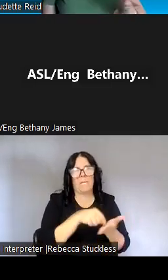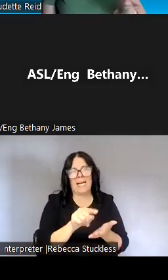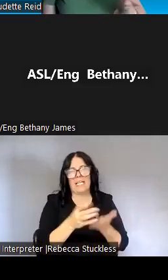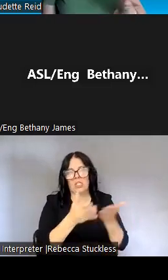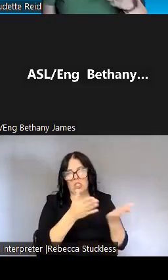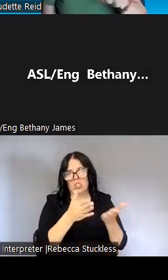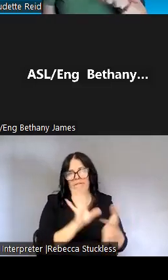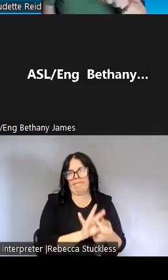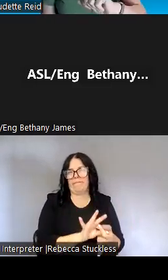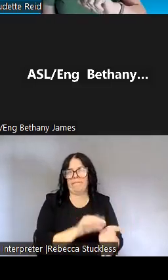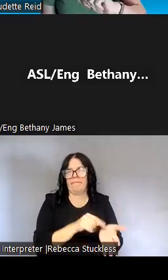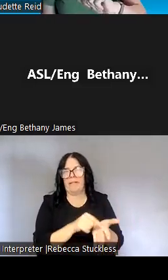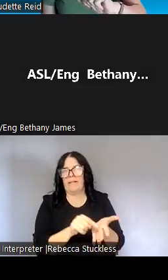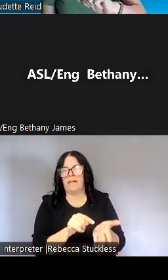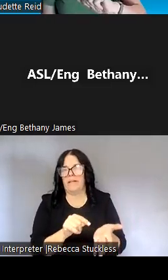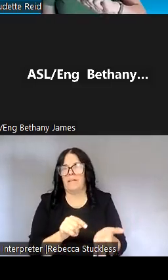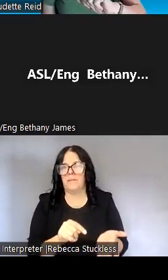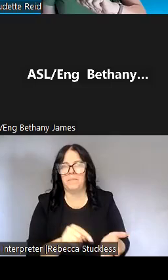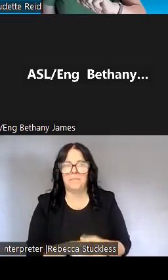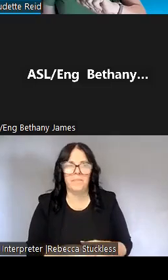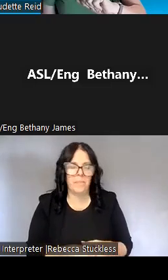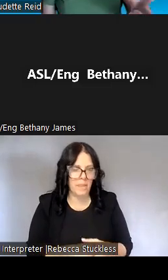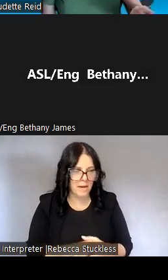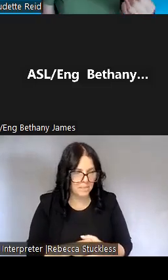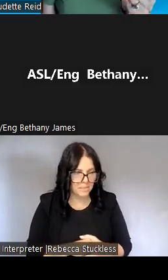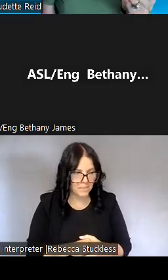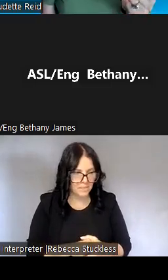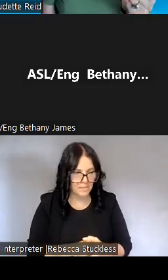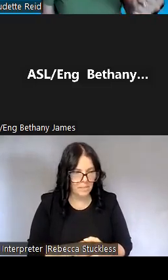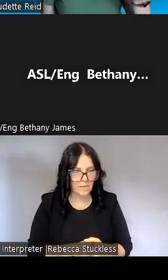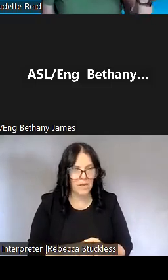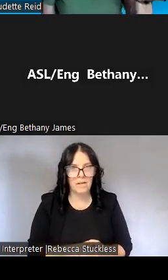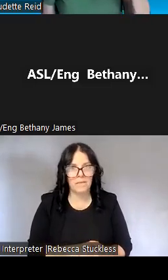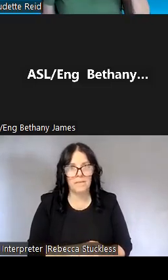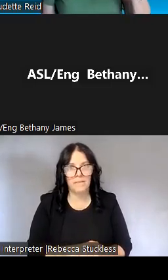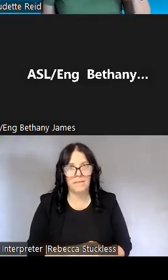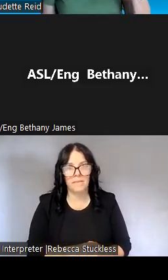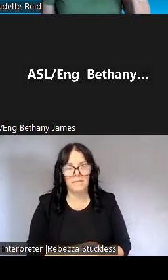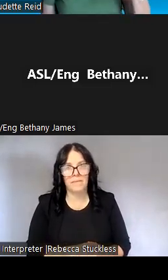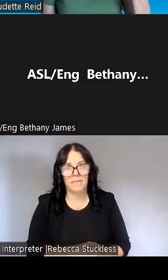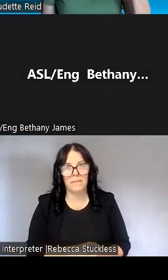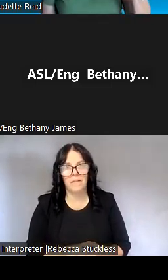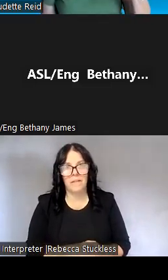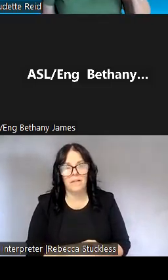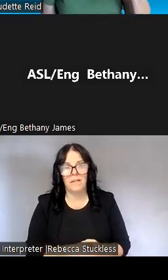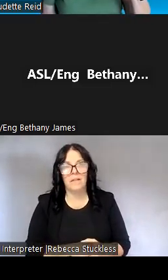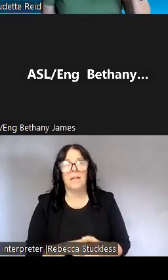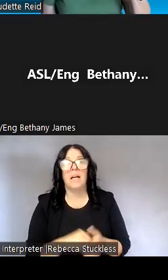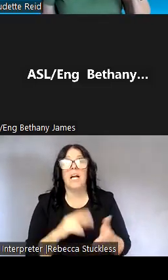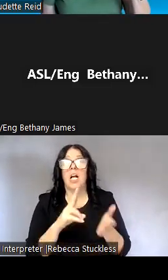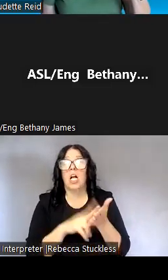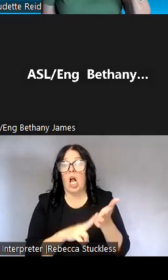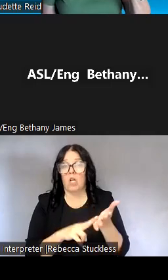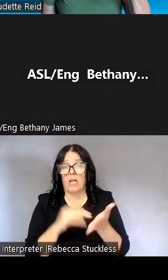service with a phone that you may already have. Now, contract phones are the other way that you can pay for the service.